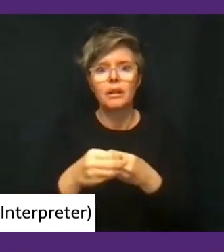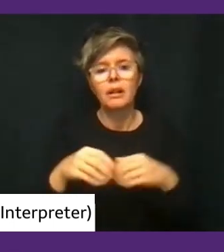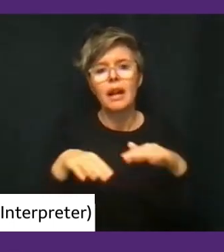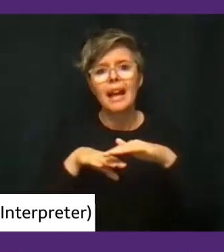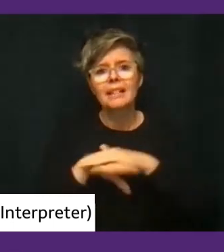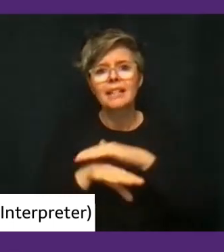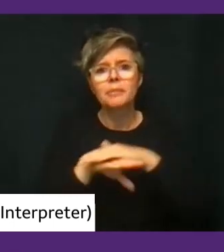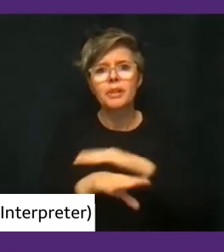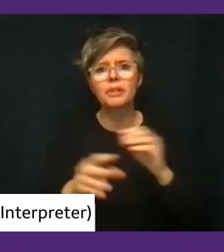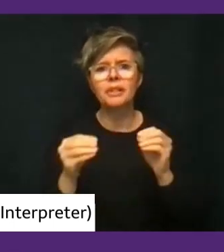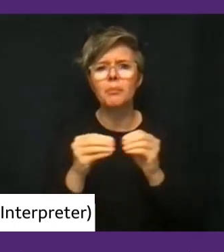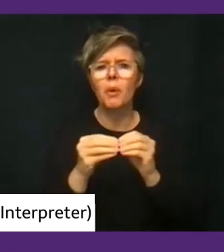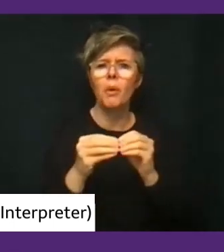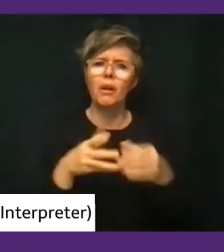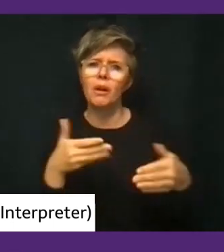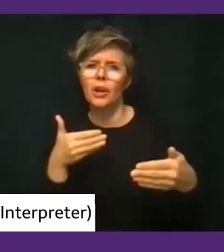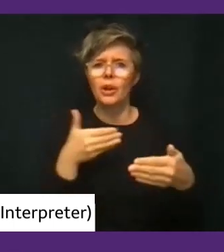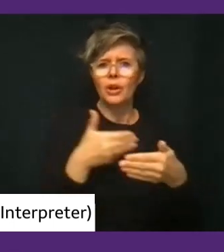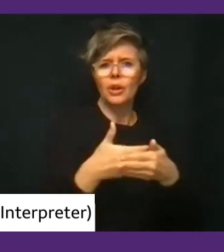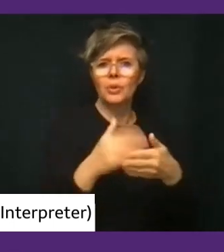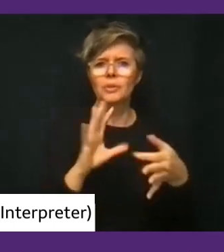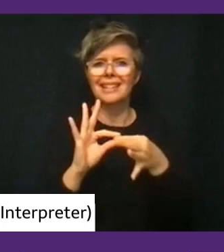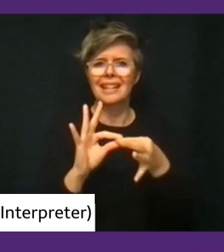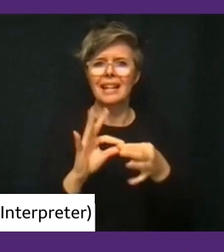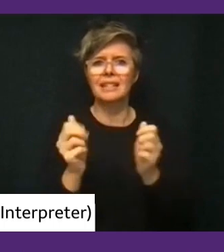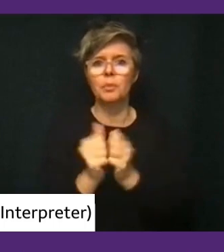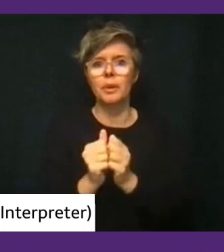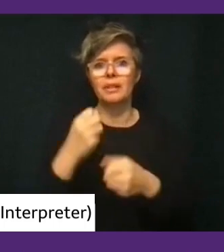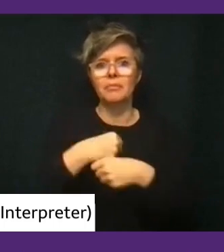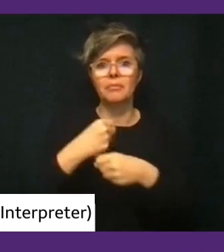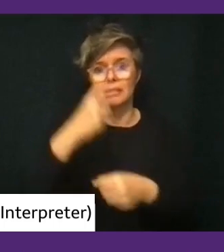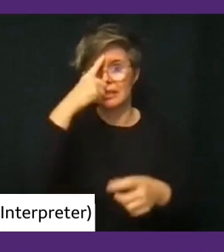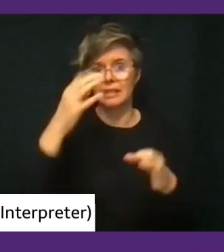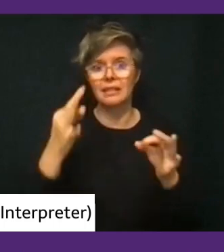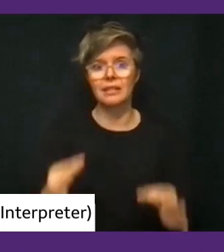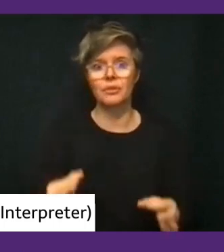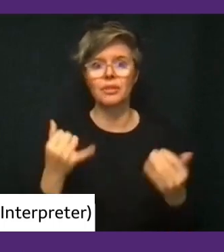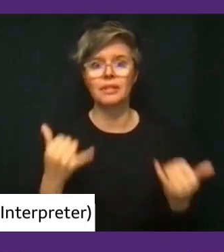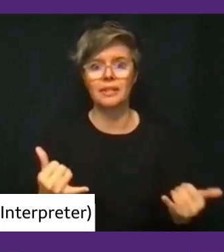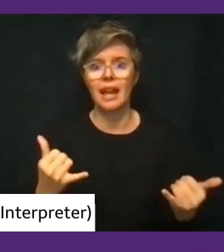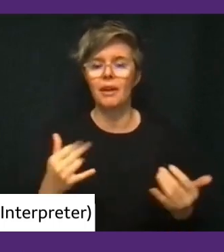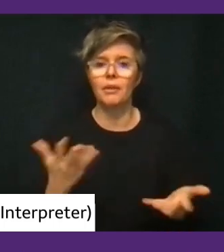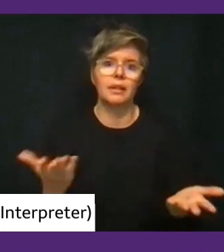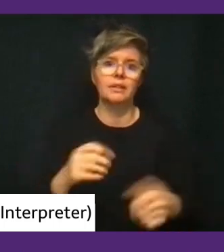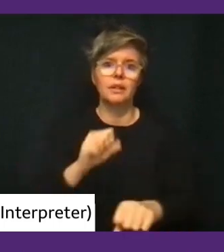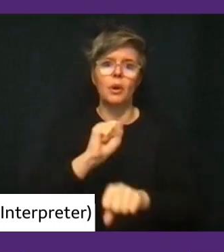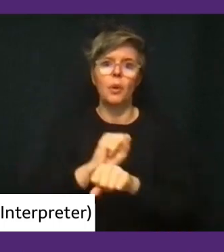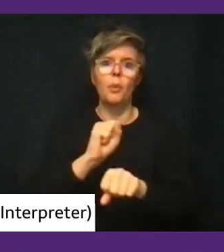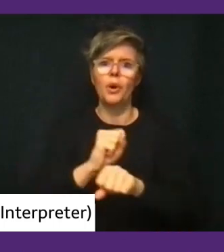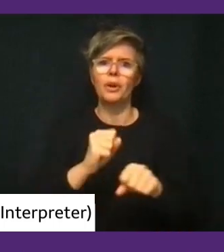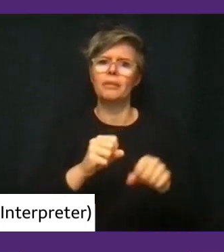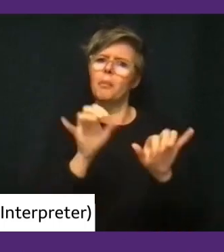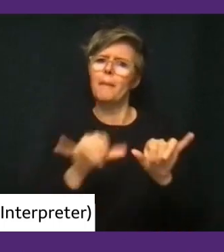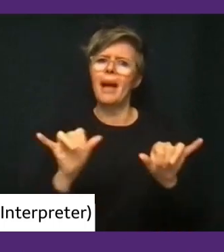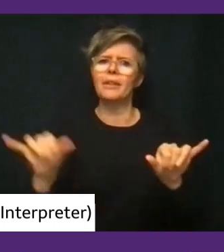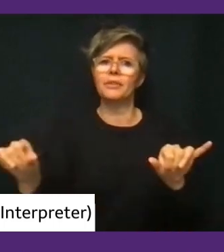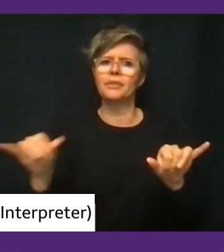bit closer and more easily connected into the decision making, just because these work patterns have changed a bit. Have you seen that